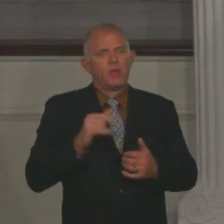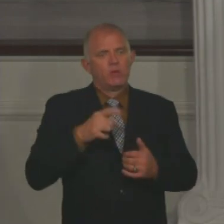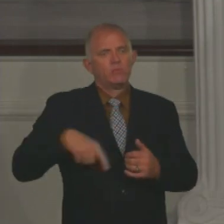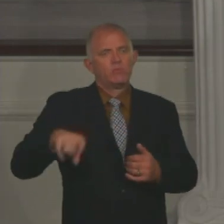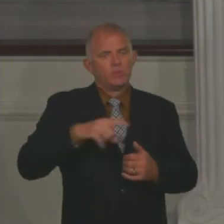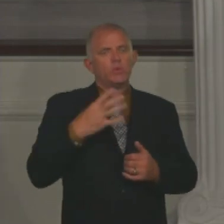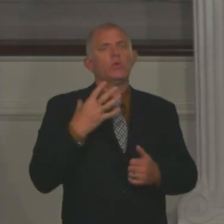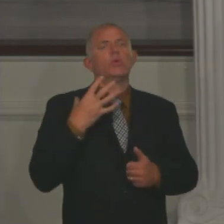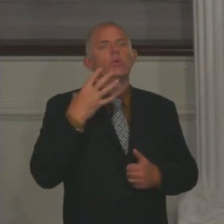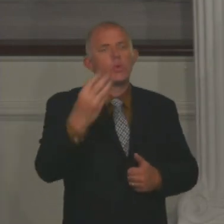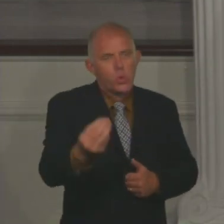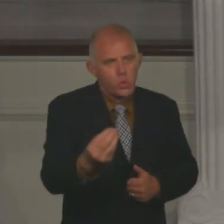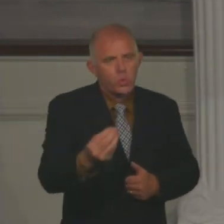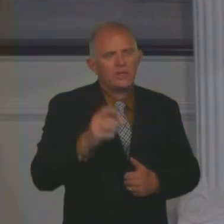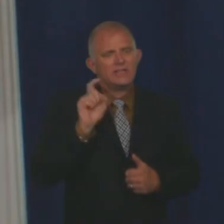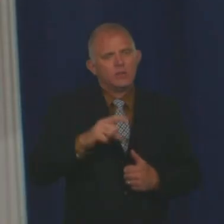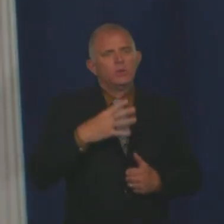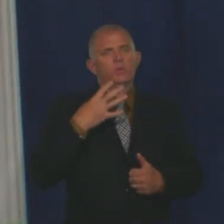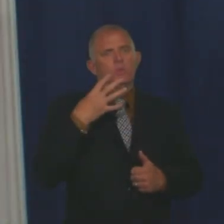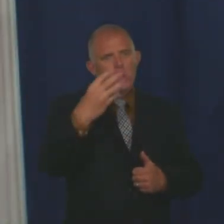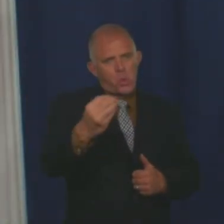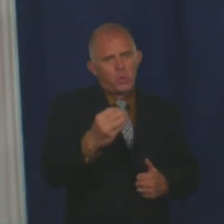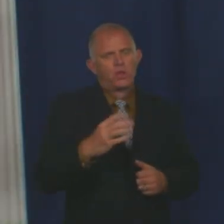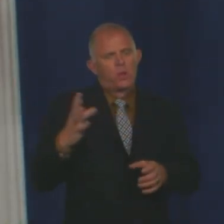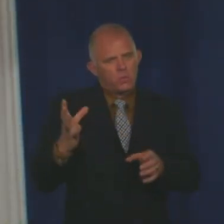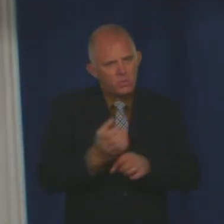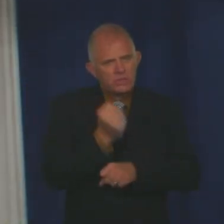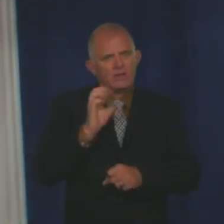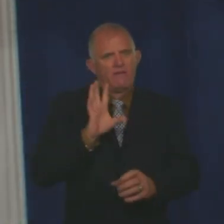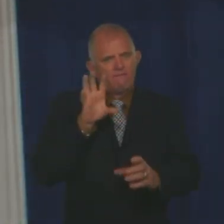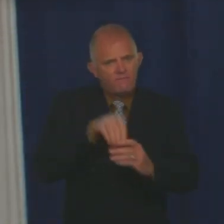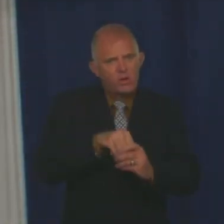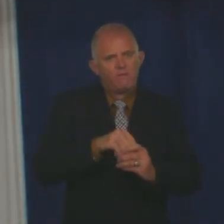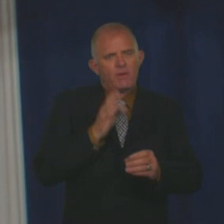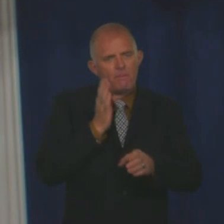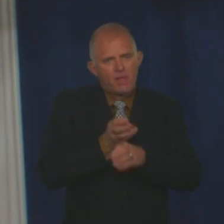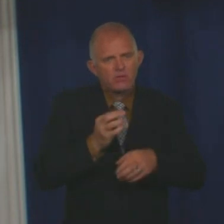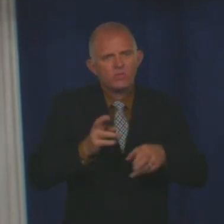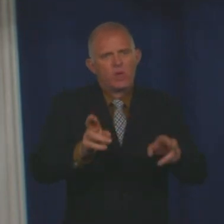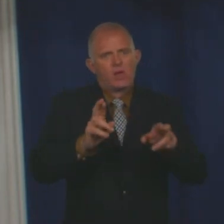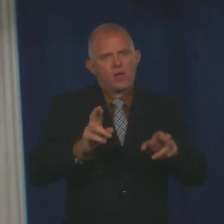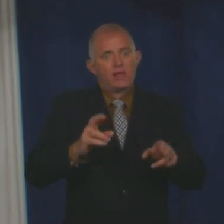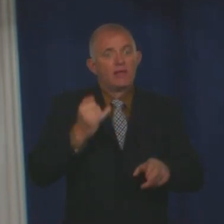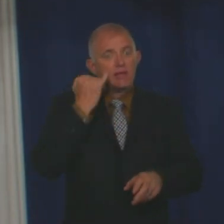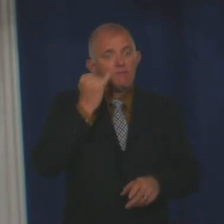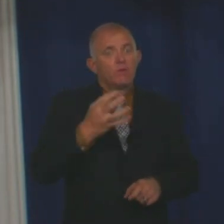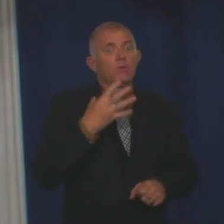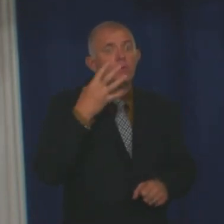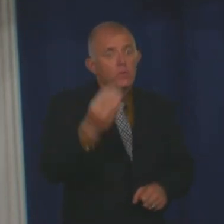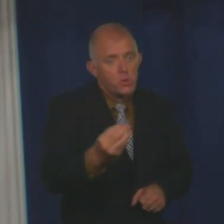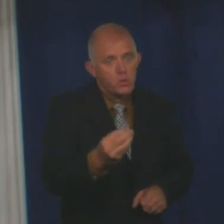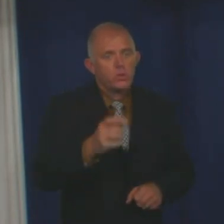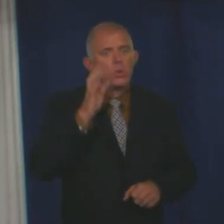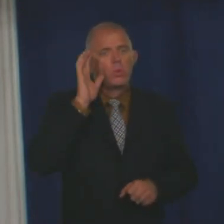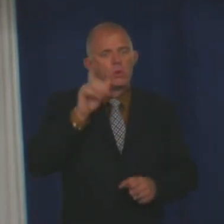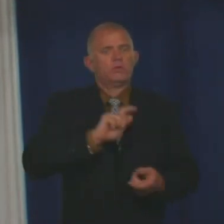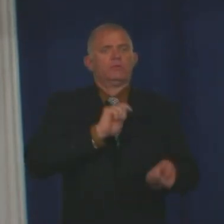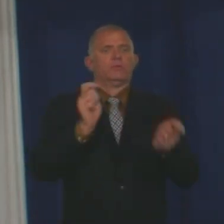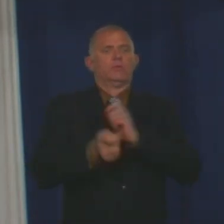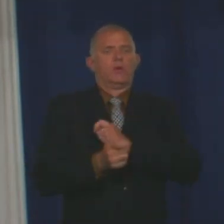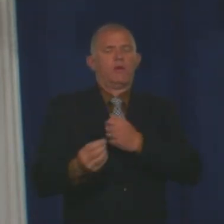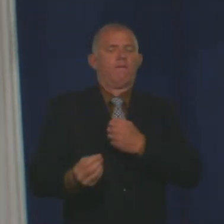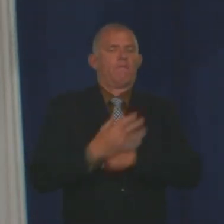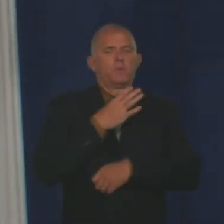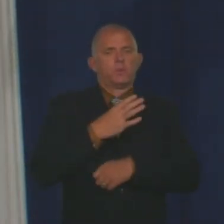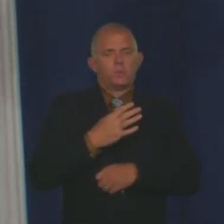why you need to go soul winning. That's why you need to work on the bus route. That's why you need to get out there, because getting out there changes you. It